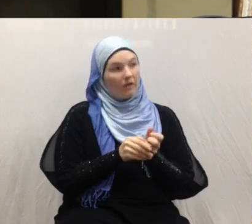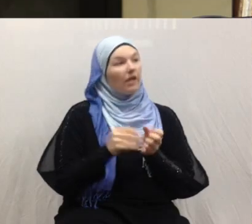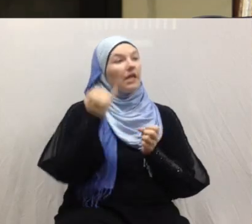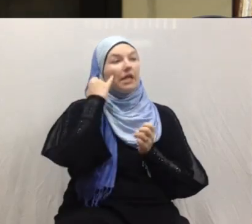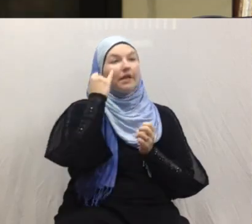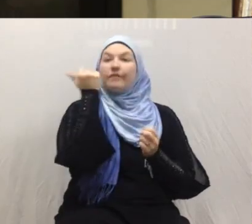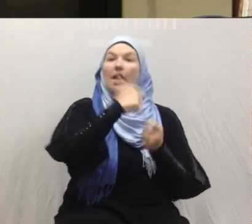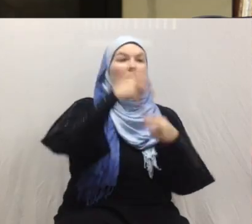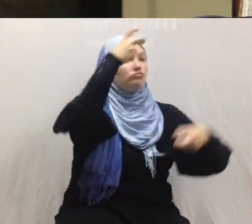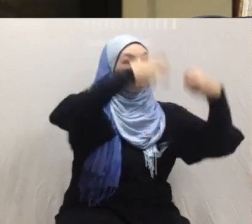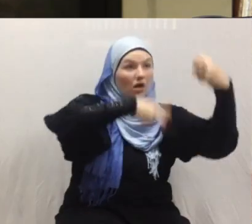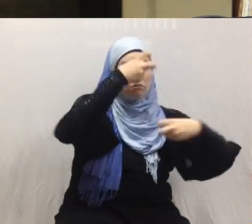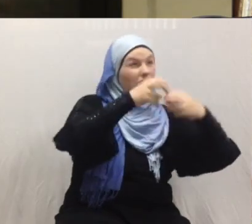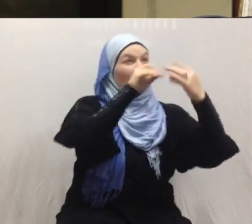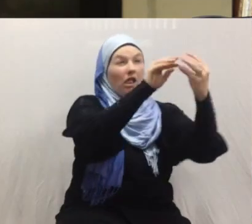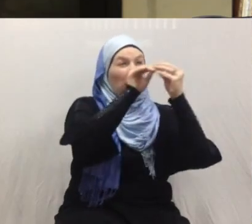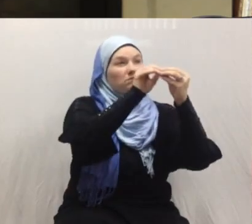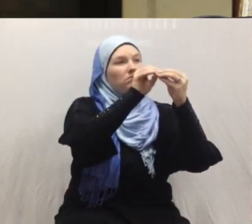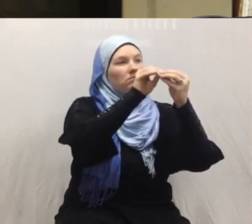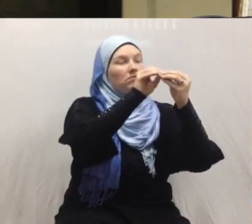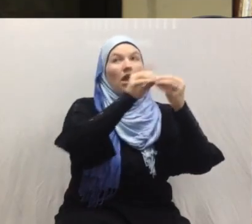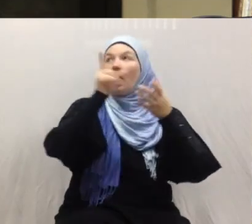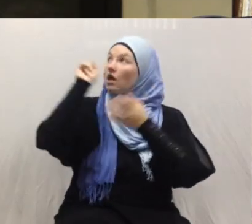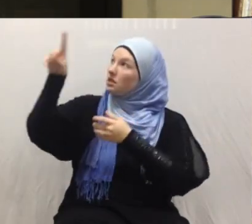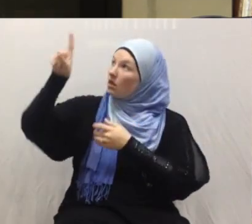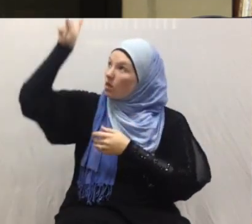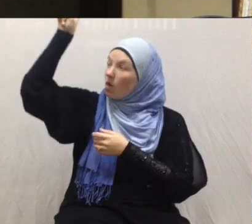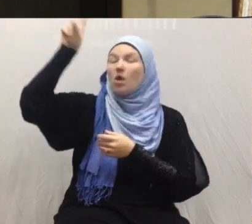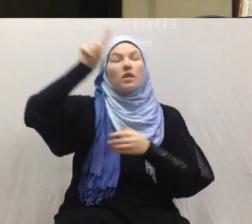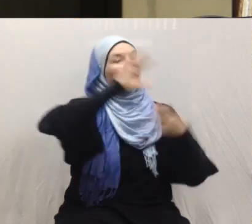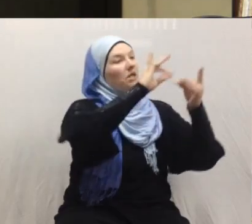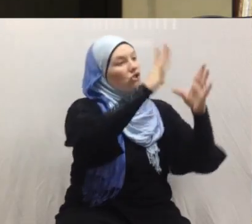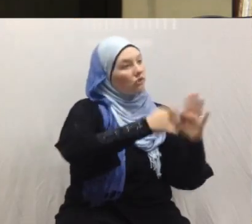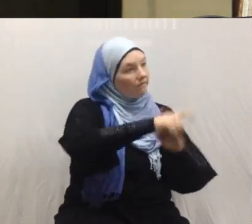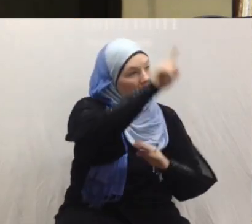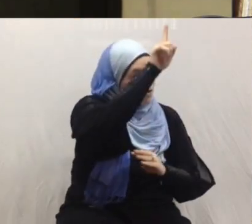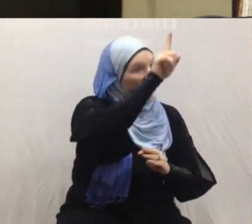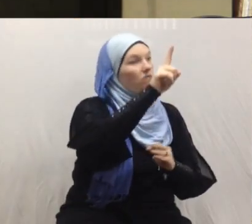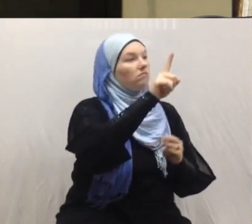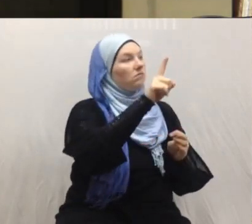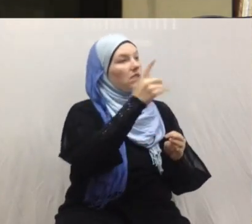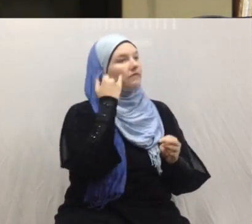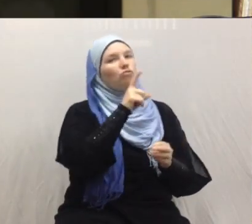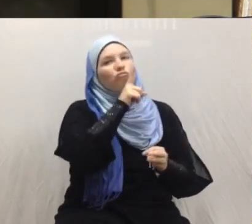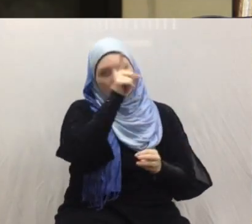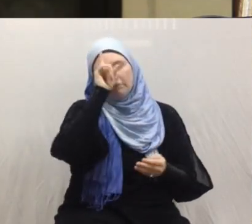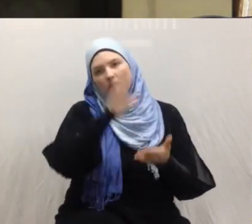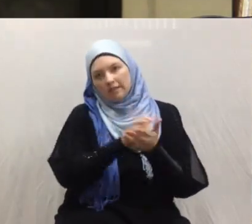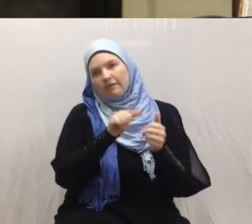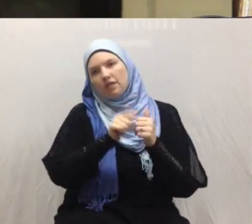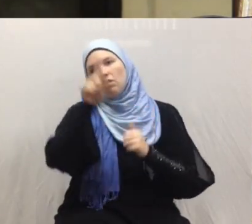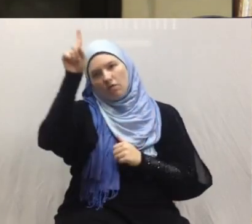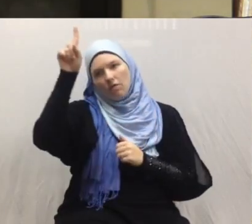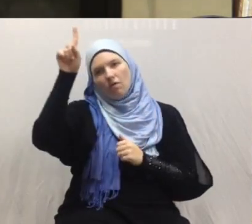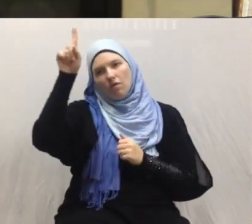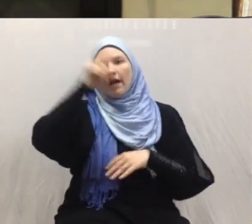any matter, refer it to Allah, refer it to the Messenger of Allah, if you truly believe in Allah